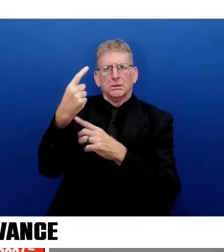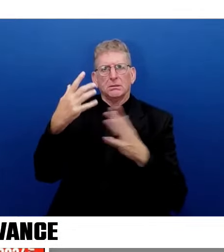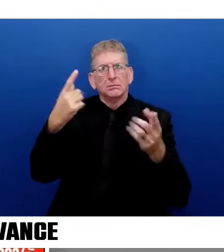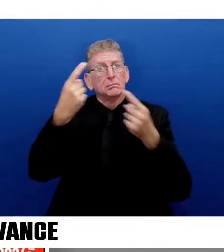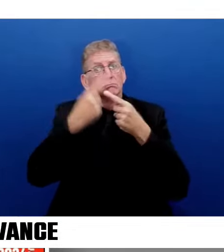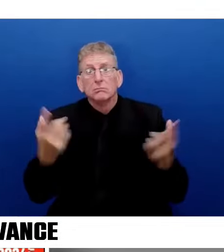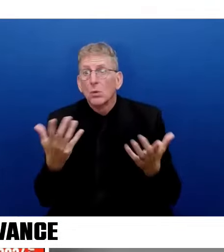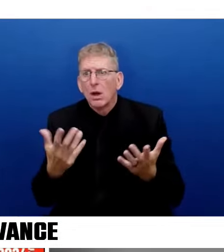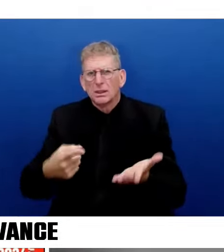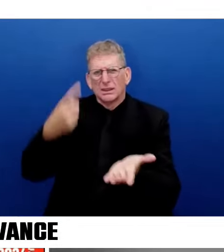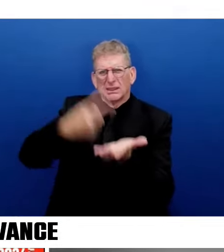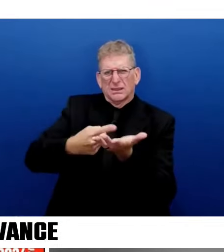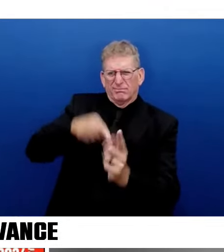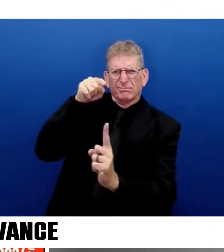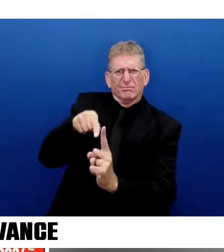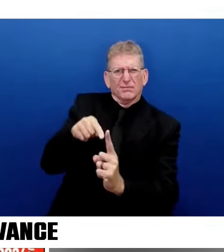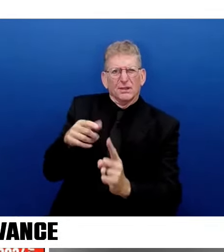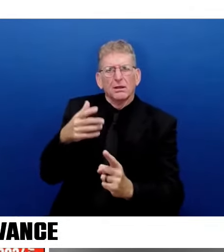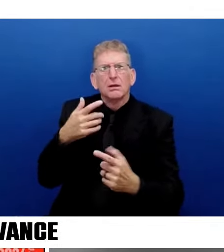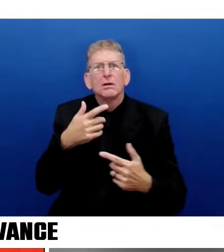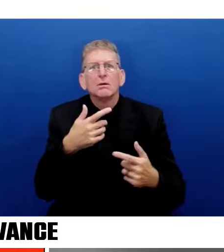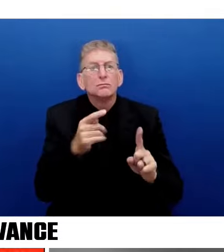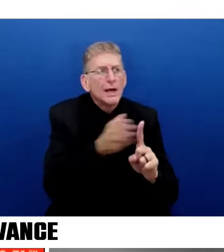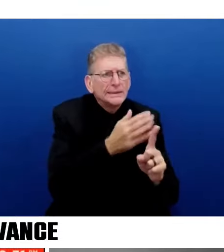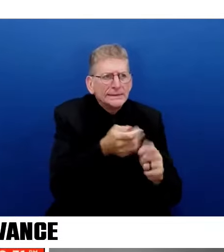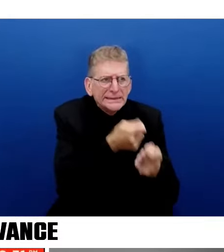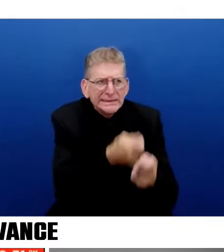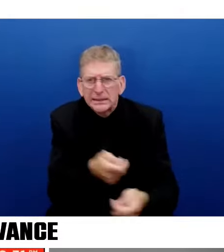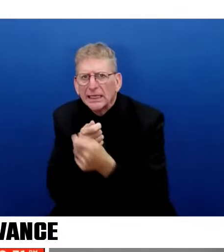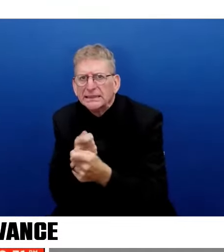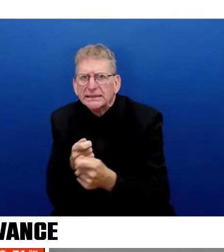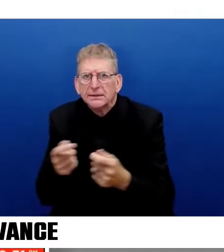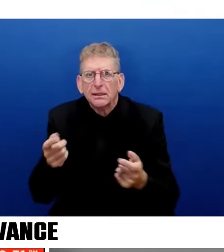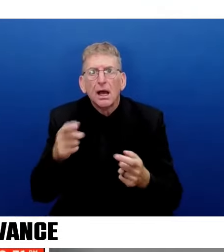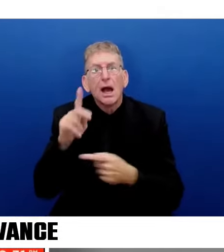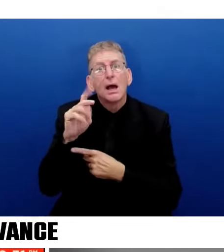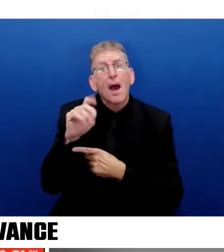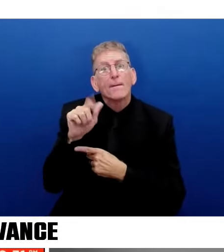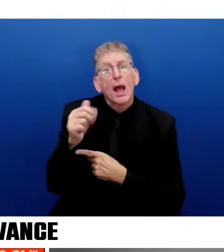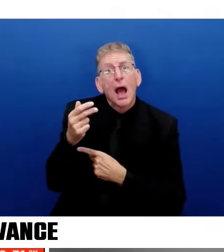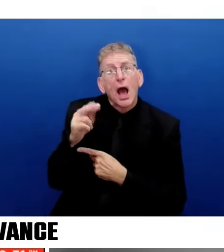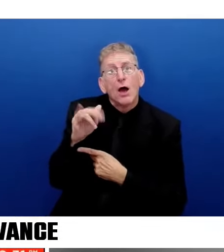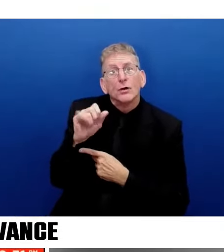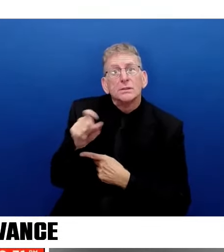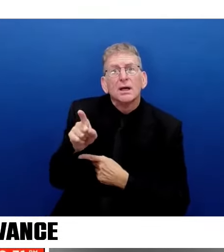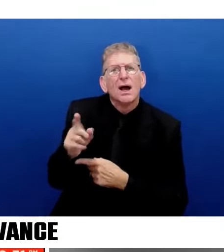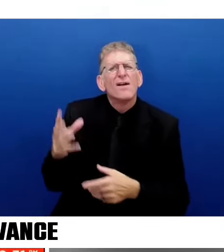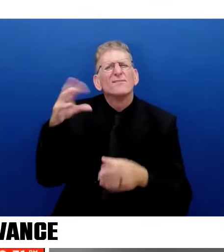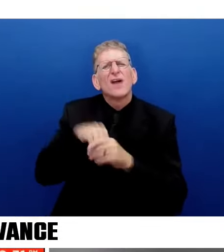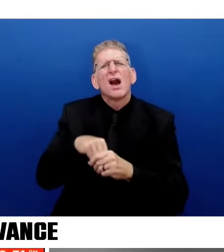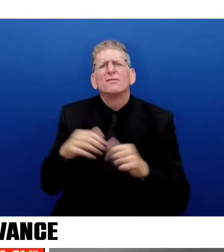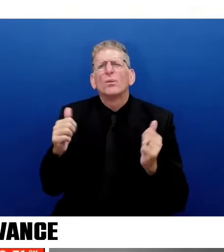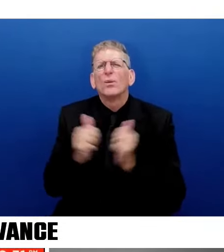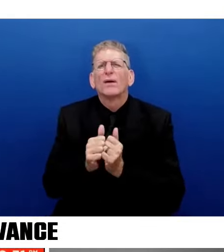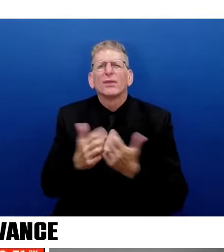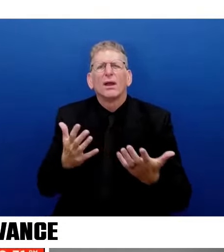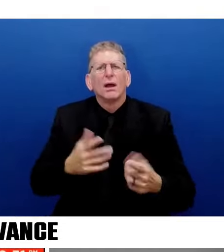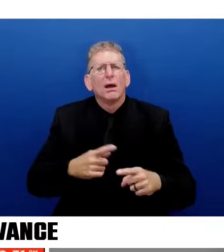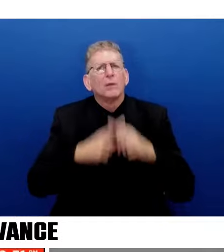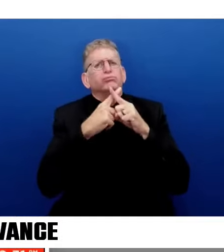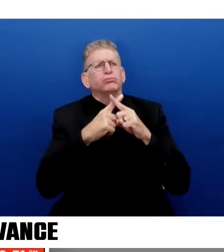Americans. Kamala Harris is engaged in censorship at an industrial scale. She did it during COVID. She's done it over a number of